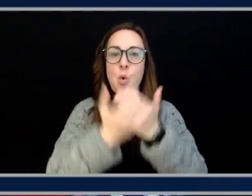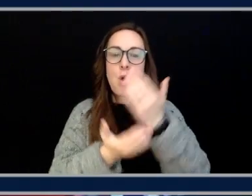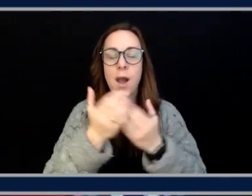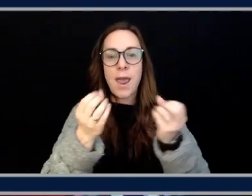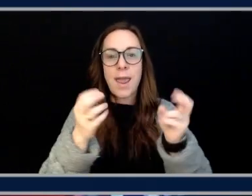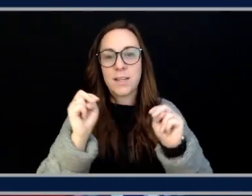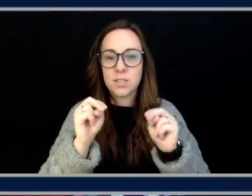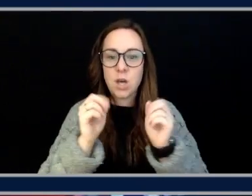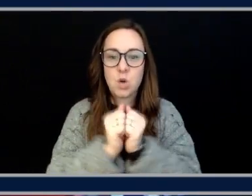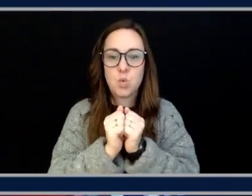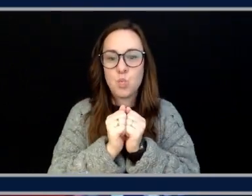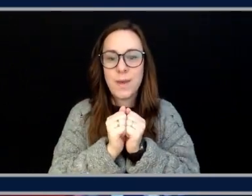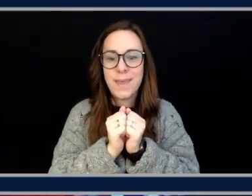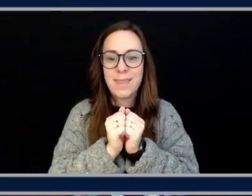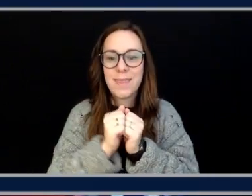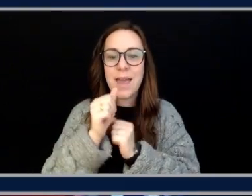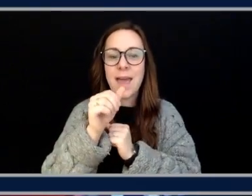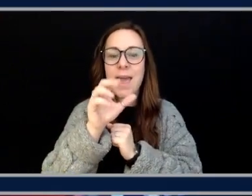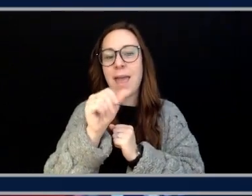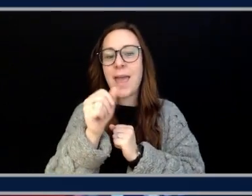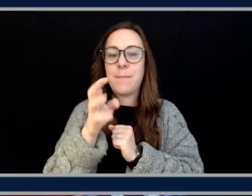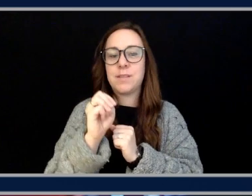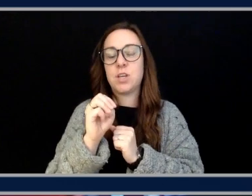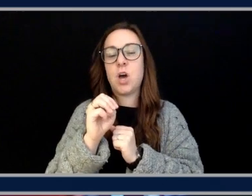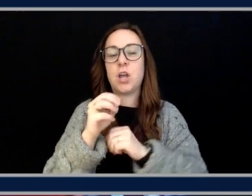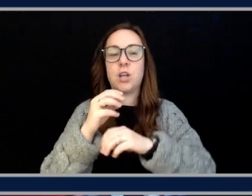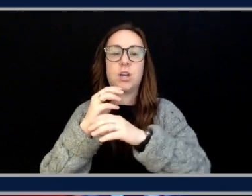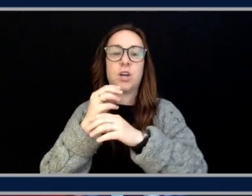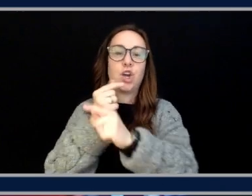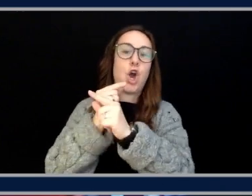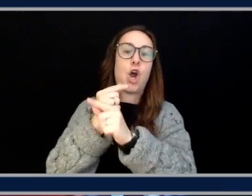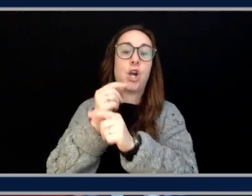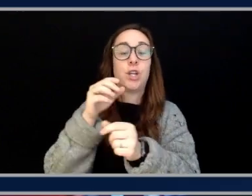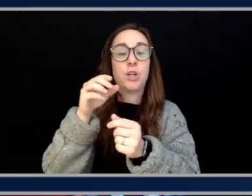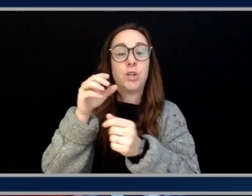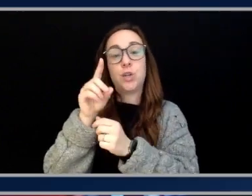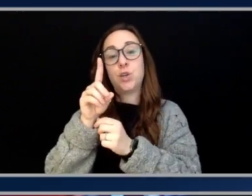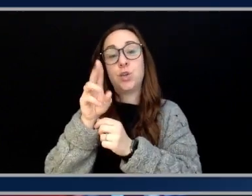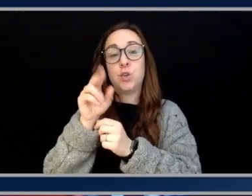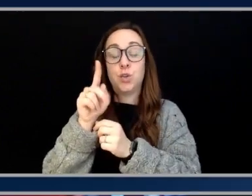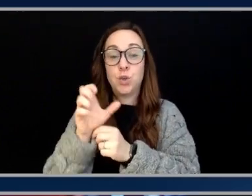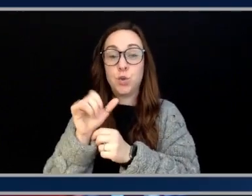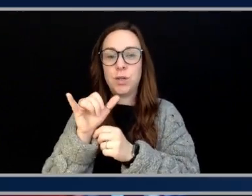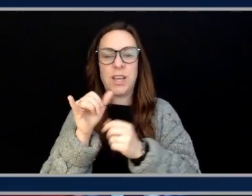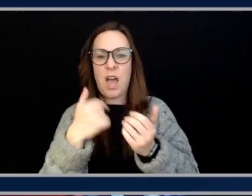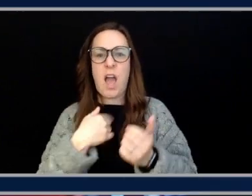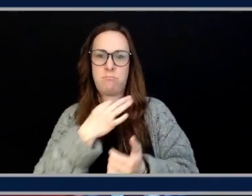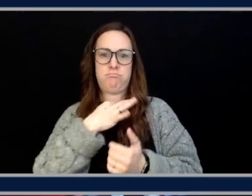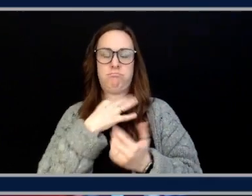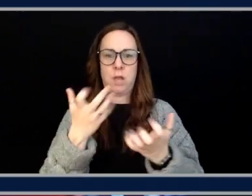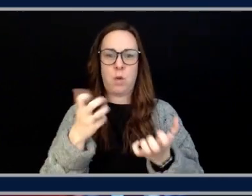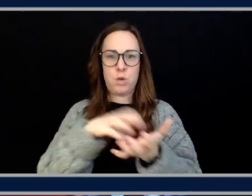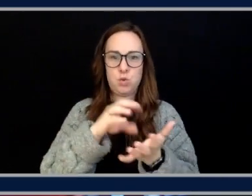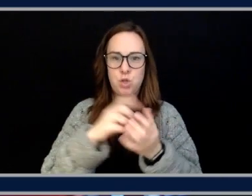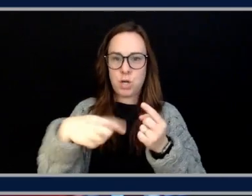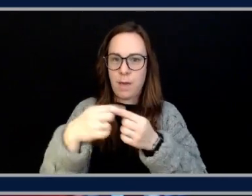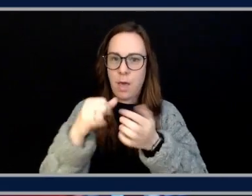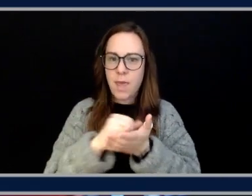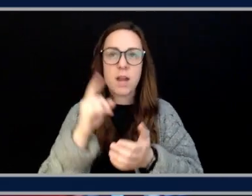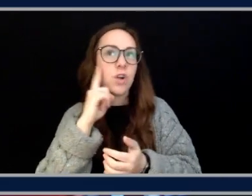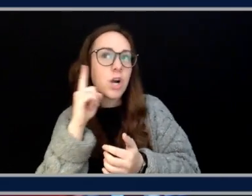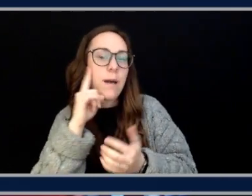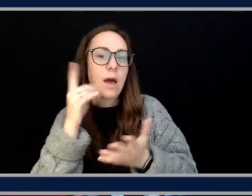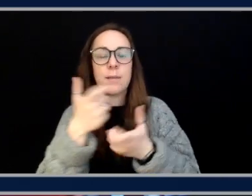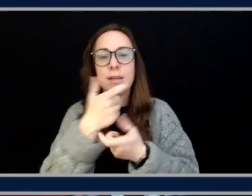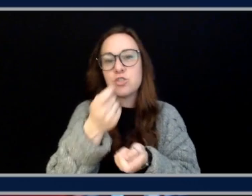Amazon guard duty, because that's just like a gap that you're like, hey, this is something I'd like to learn. Yeah. You know, I've heard about it. I'm interested. I don't